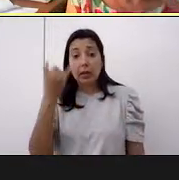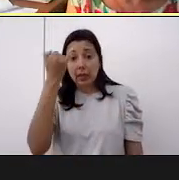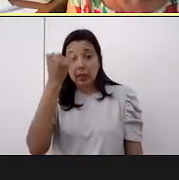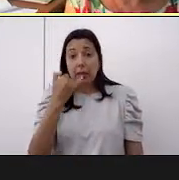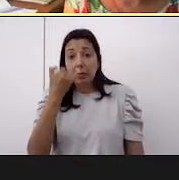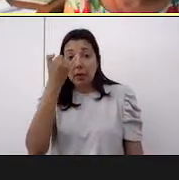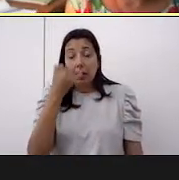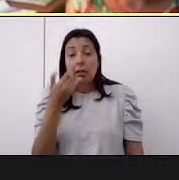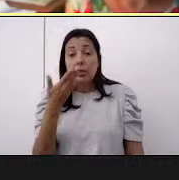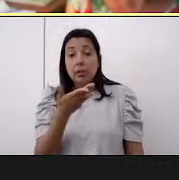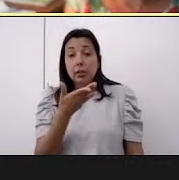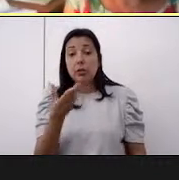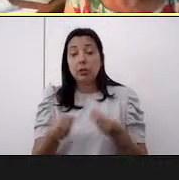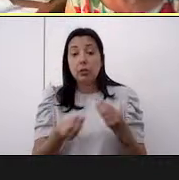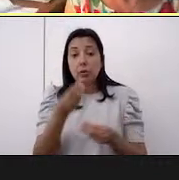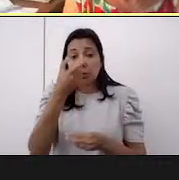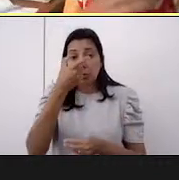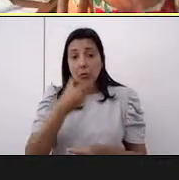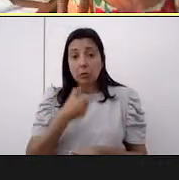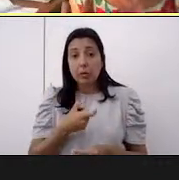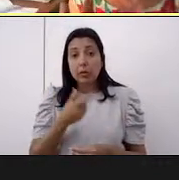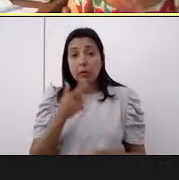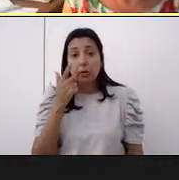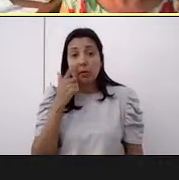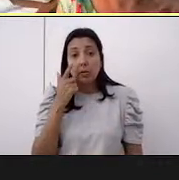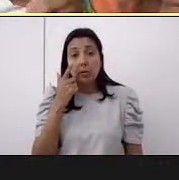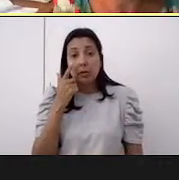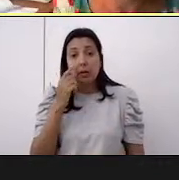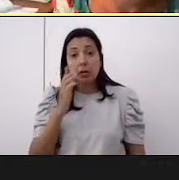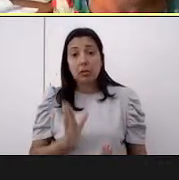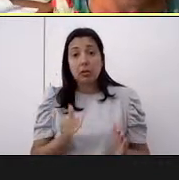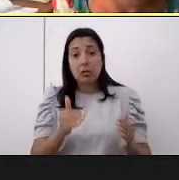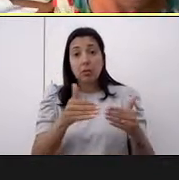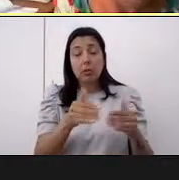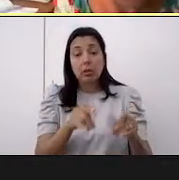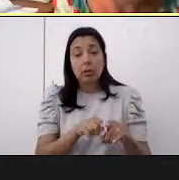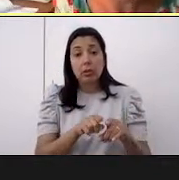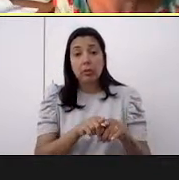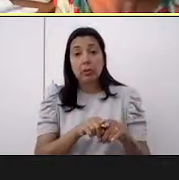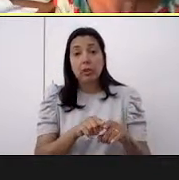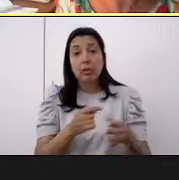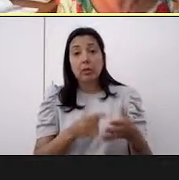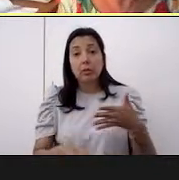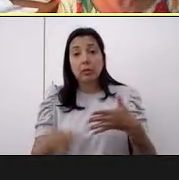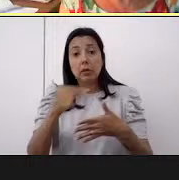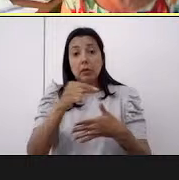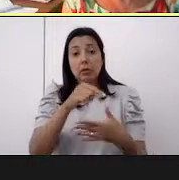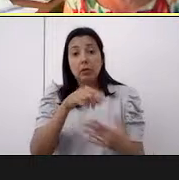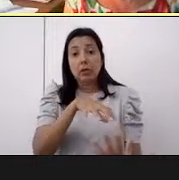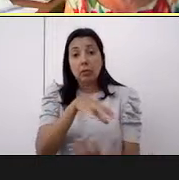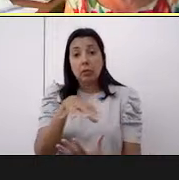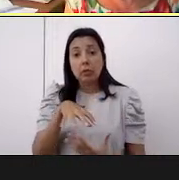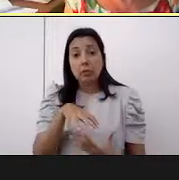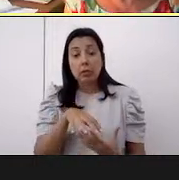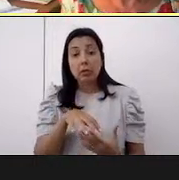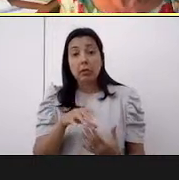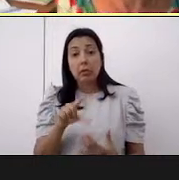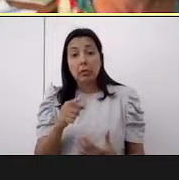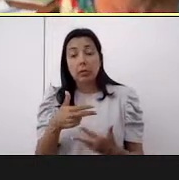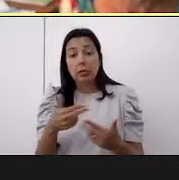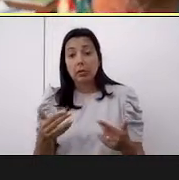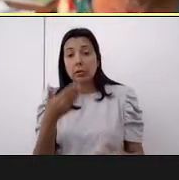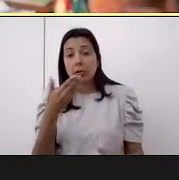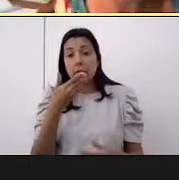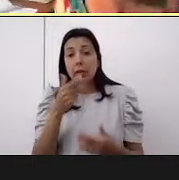see forum and arenas at the global level. Just a point which I have not mentioned, and I think it's important,